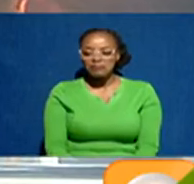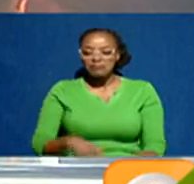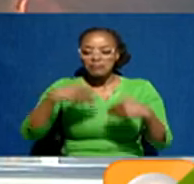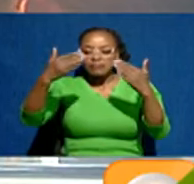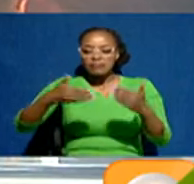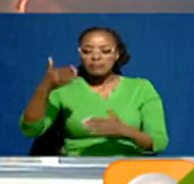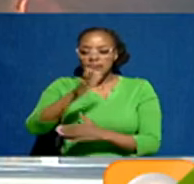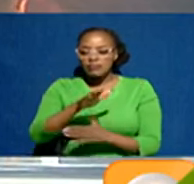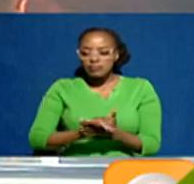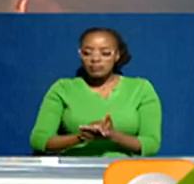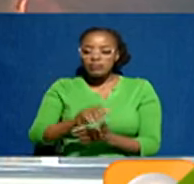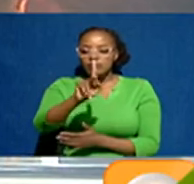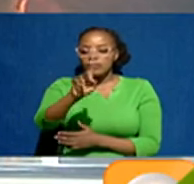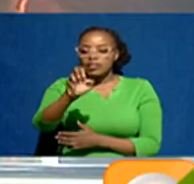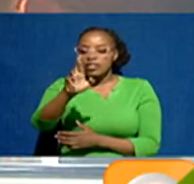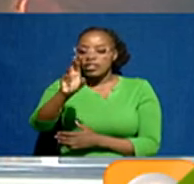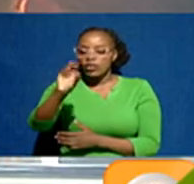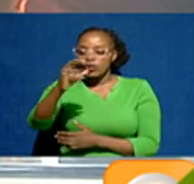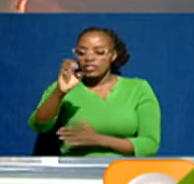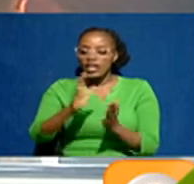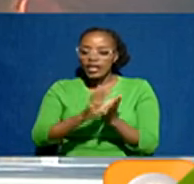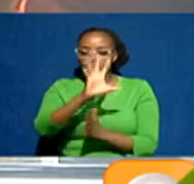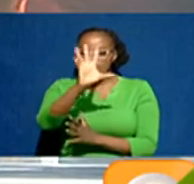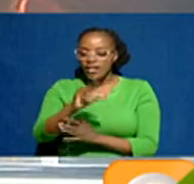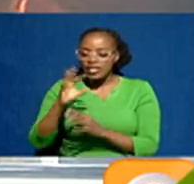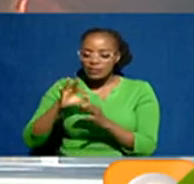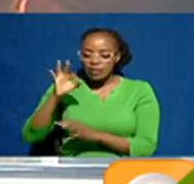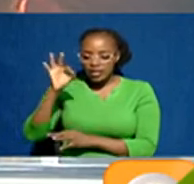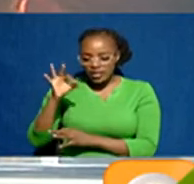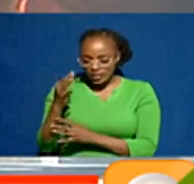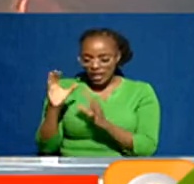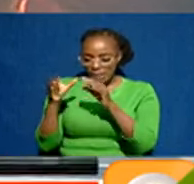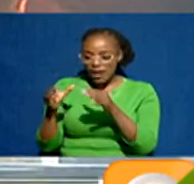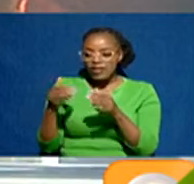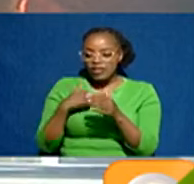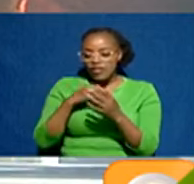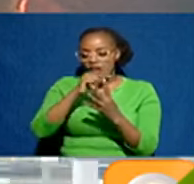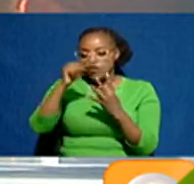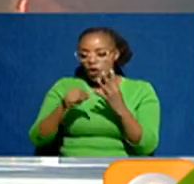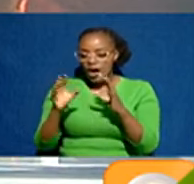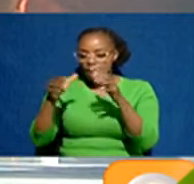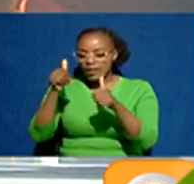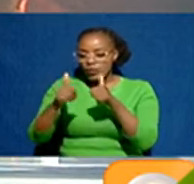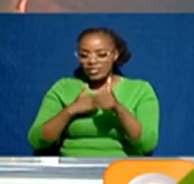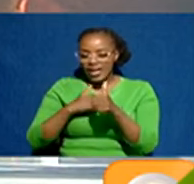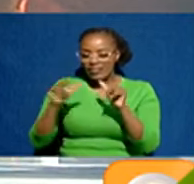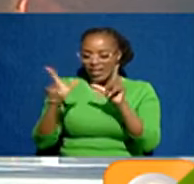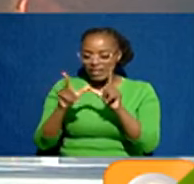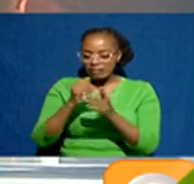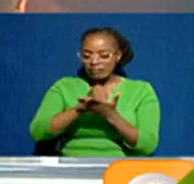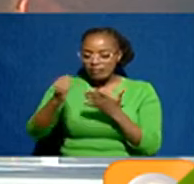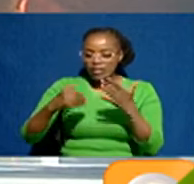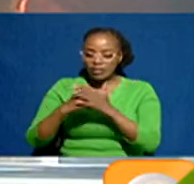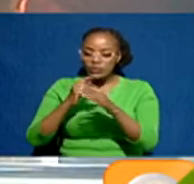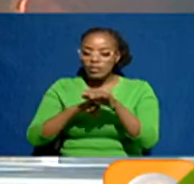Welcome back. Keroche Breweries Limited and Africa Spirit Limited are among 24 distillers whose licenses stand suspended until they comply